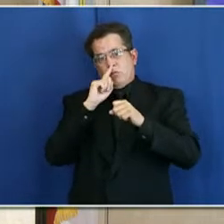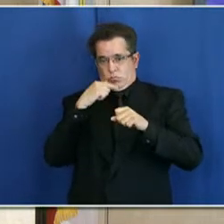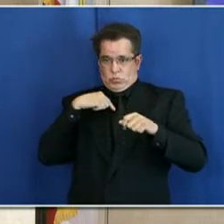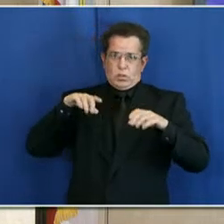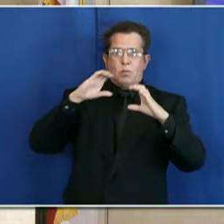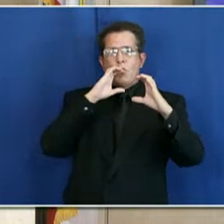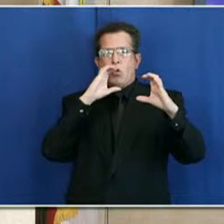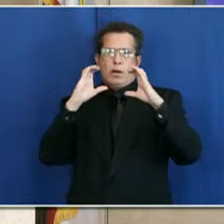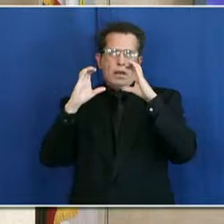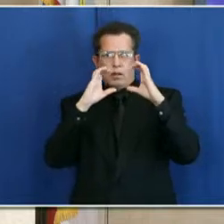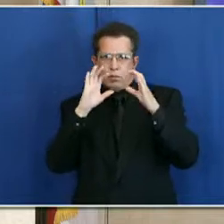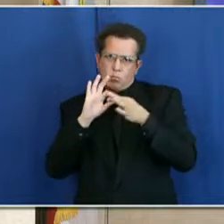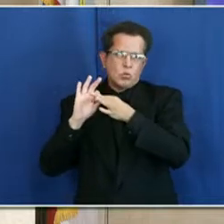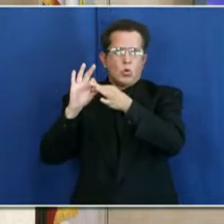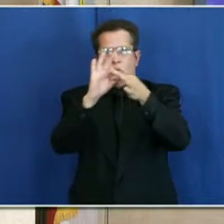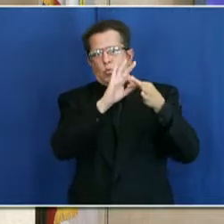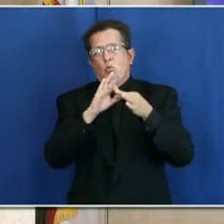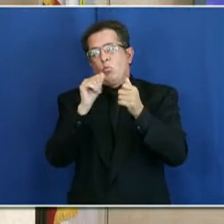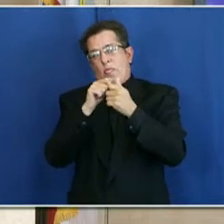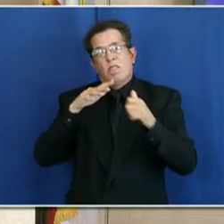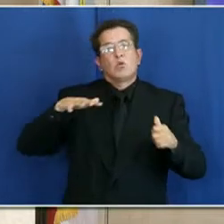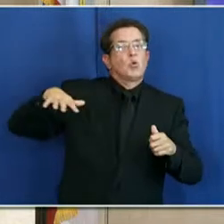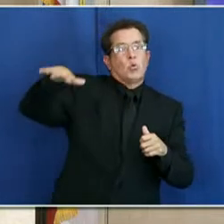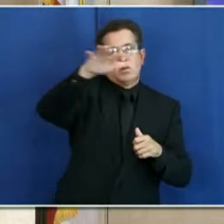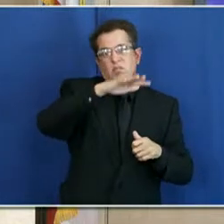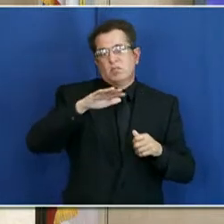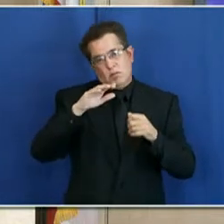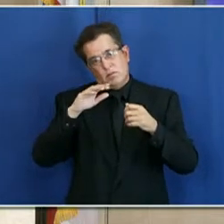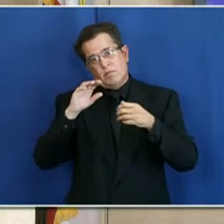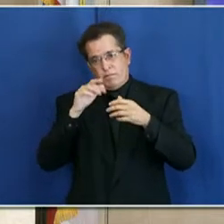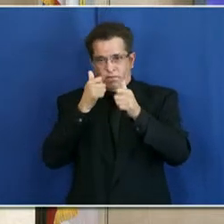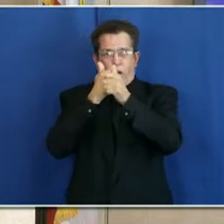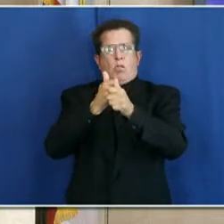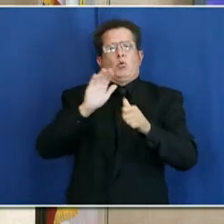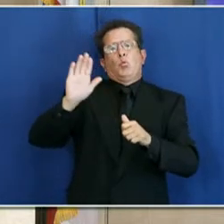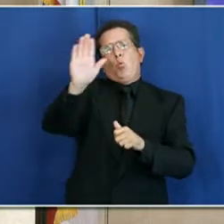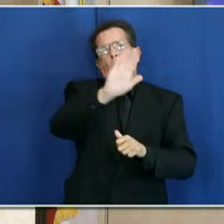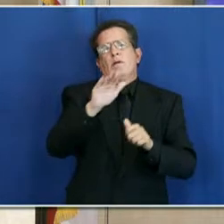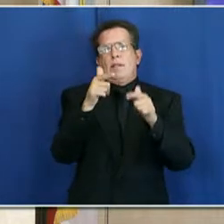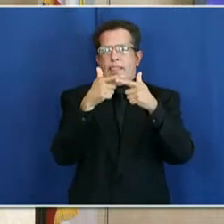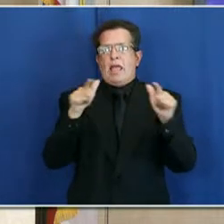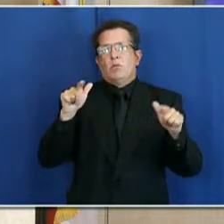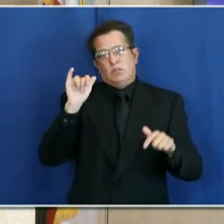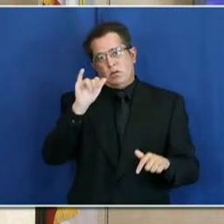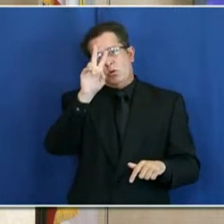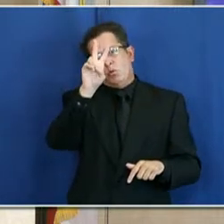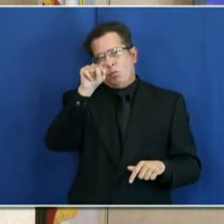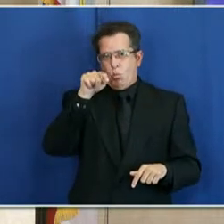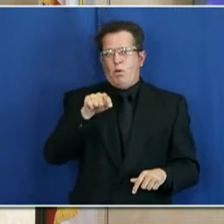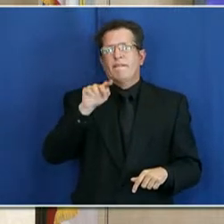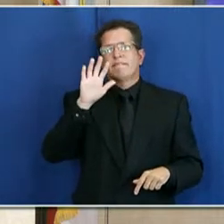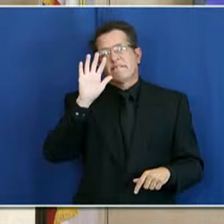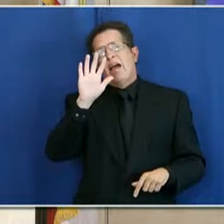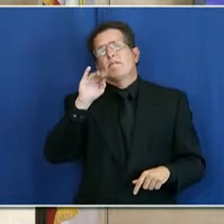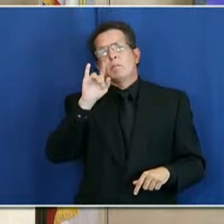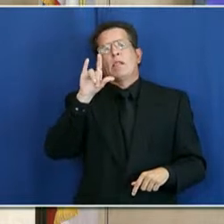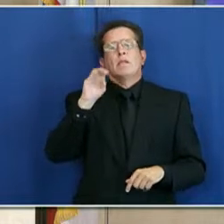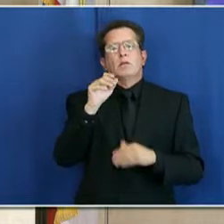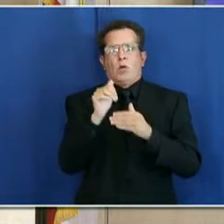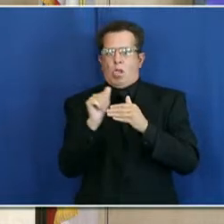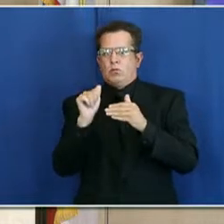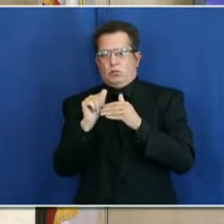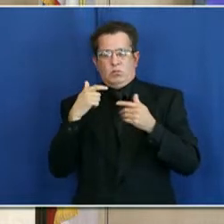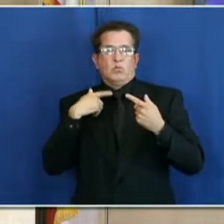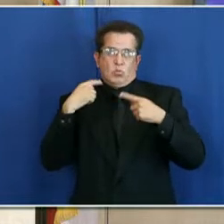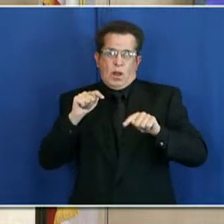communicating to our residents in the language they are most comfortable, also allocated $2.5 million to continue to work to do